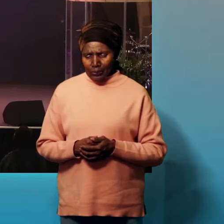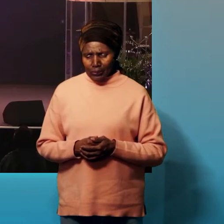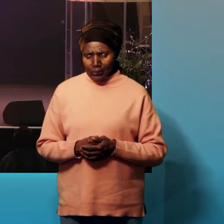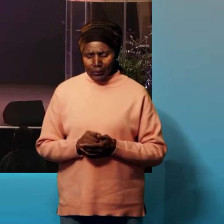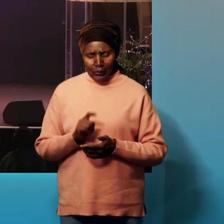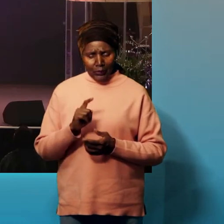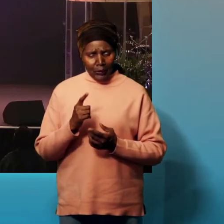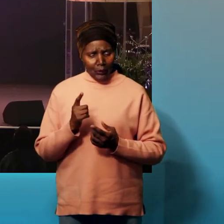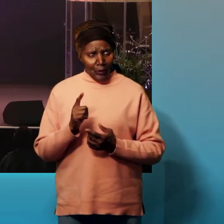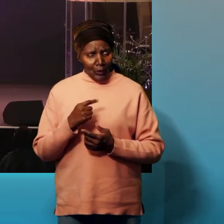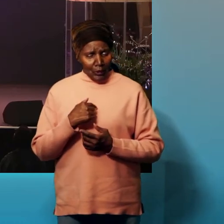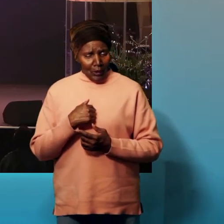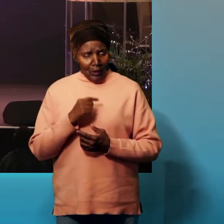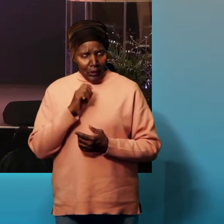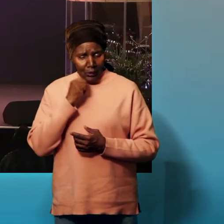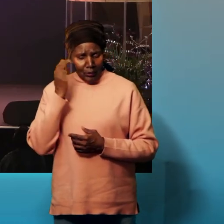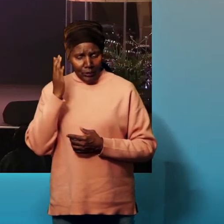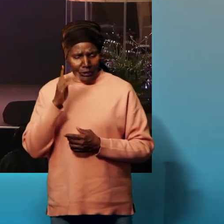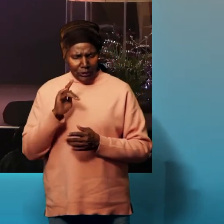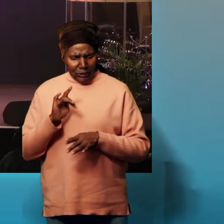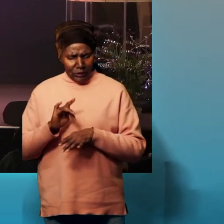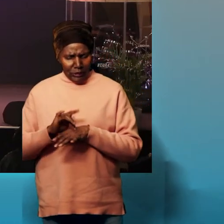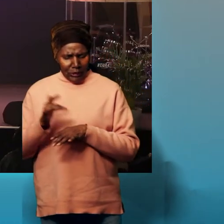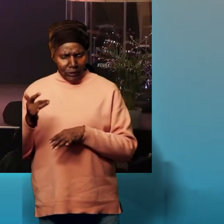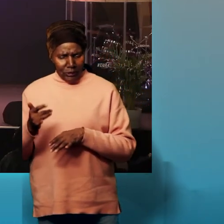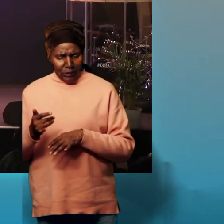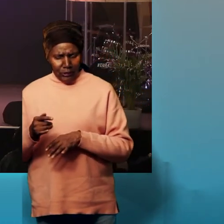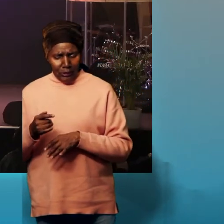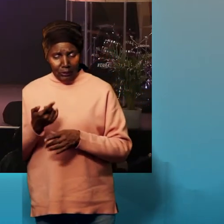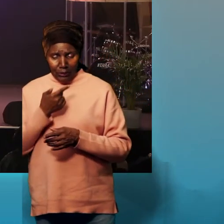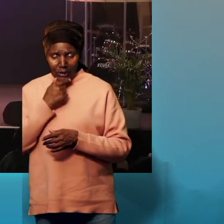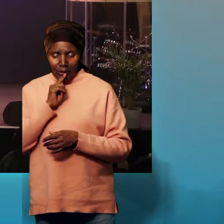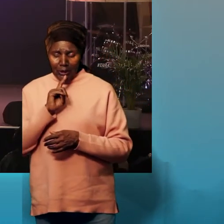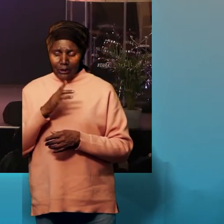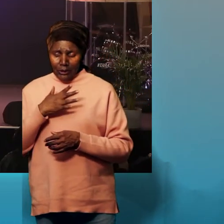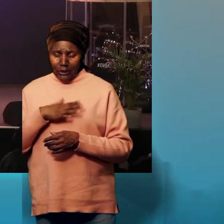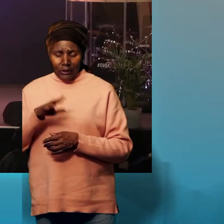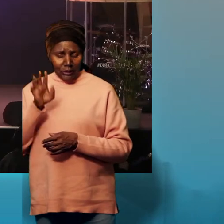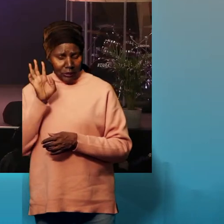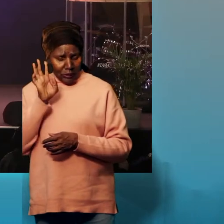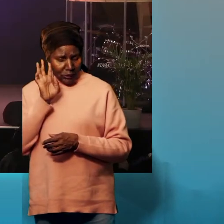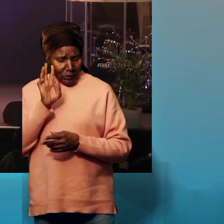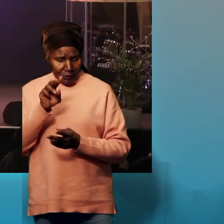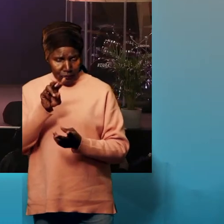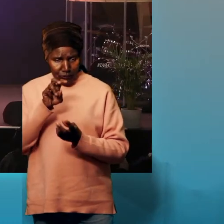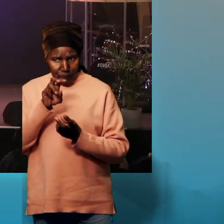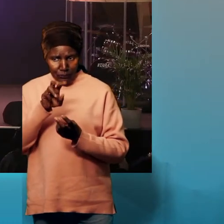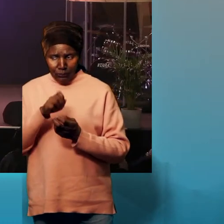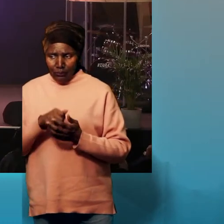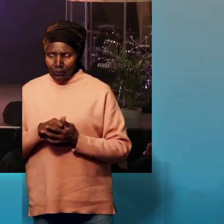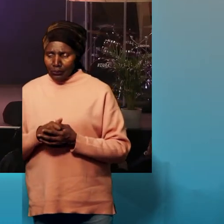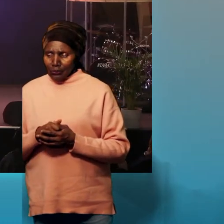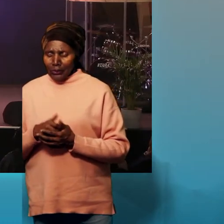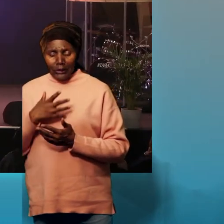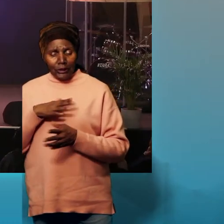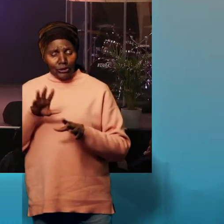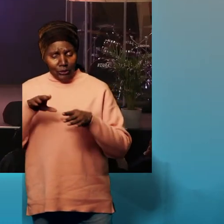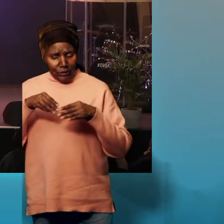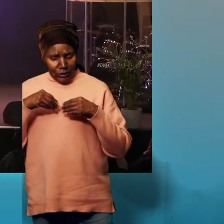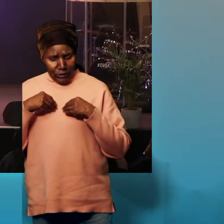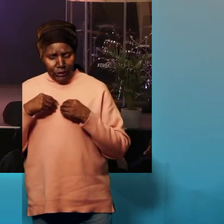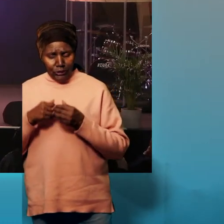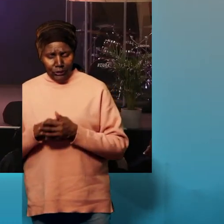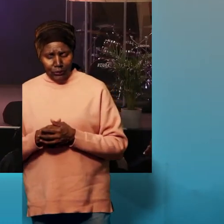sensitive. But some people need to hear, need to receive this